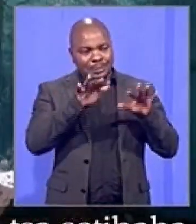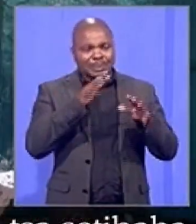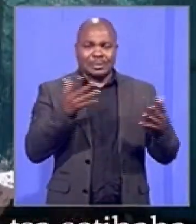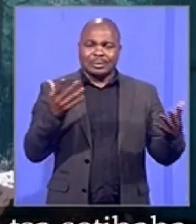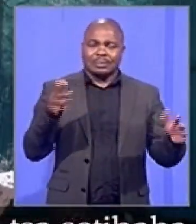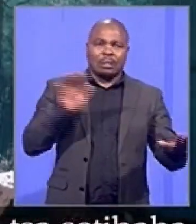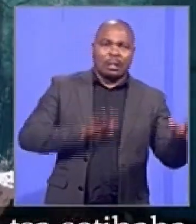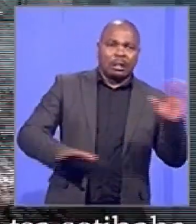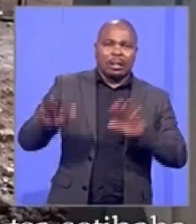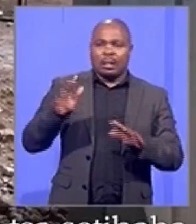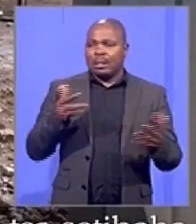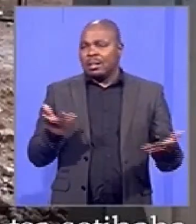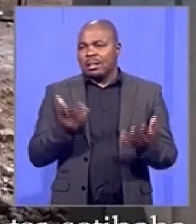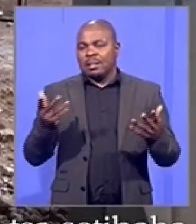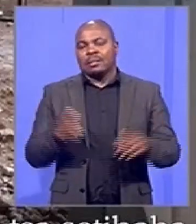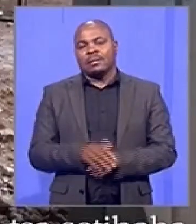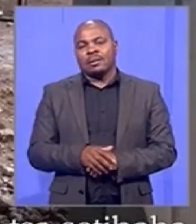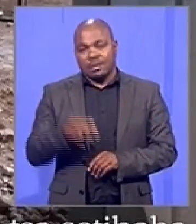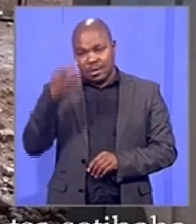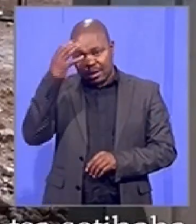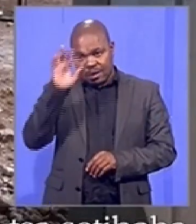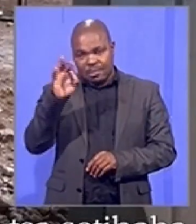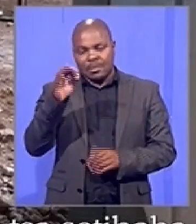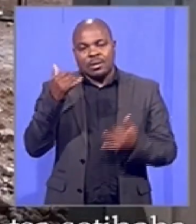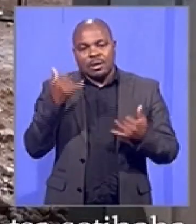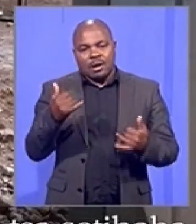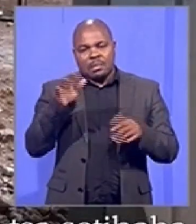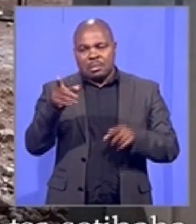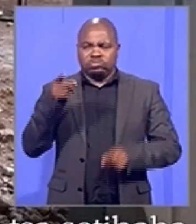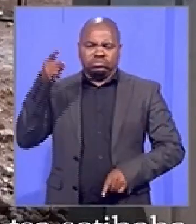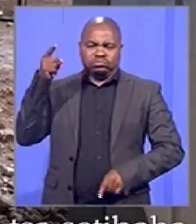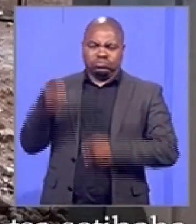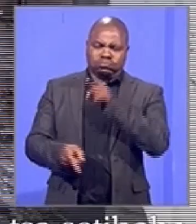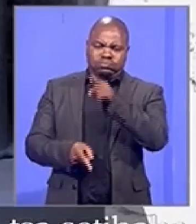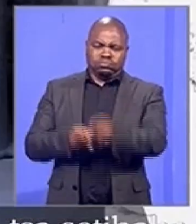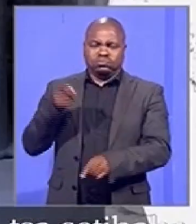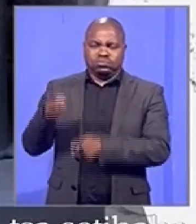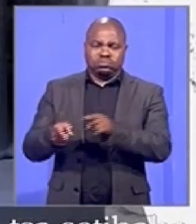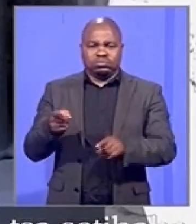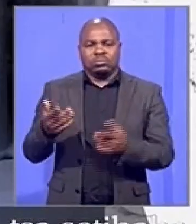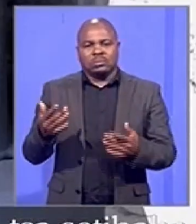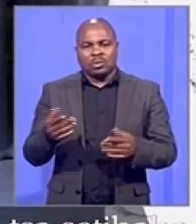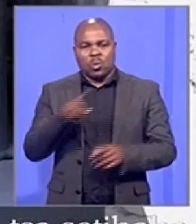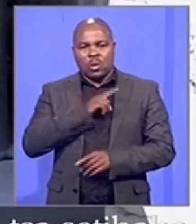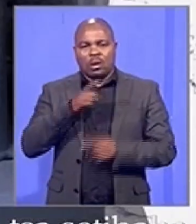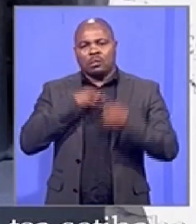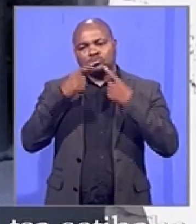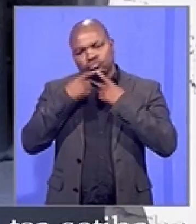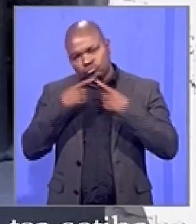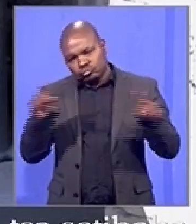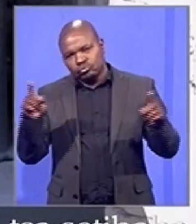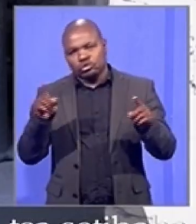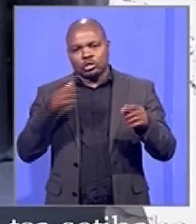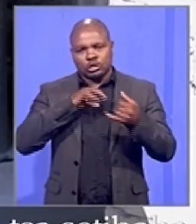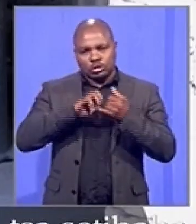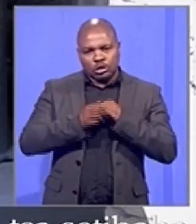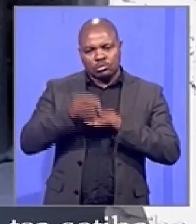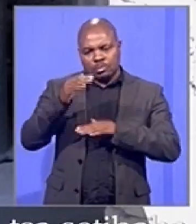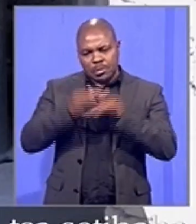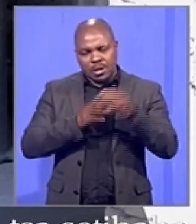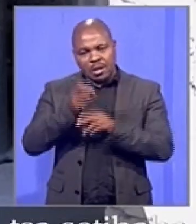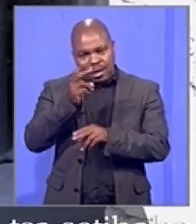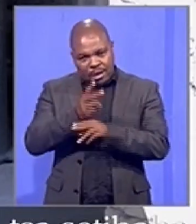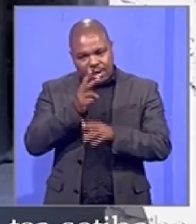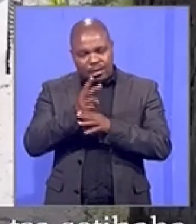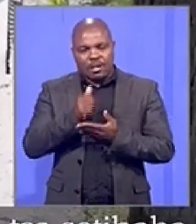emele monna mateneng. Le ha mmuso o se hollotswe ka matla ke ba bang ba baahi phatlalatsong ya ona ya ho boela o leka ho aha matlwana bakeng